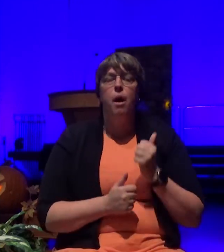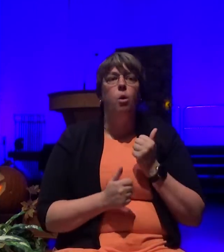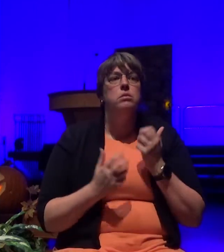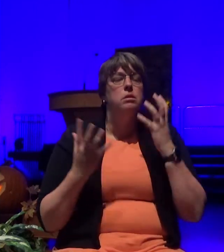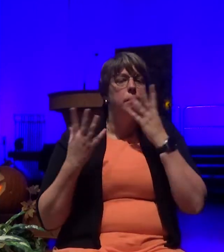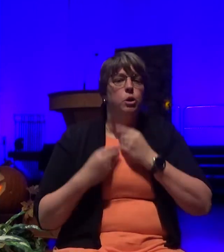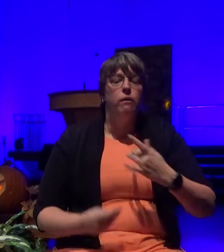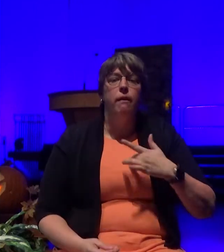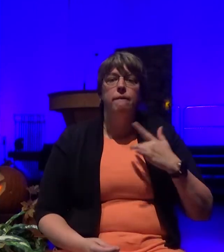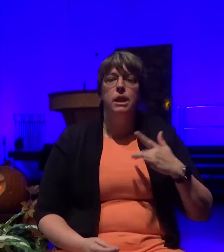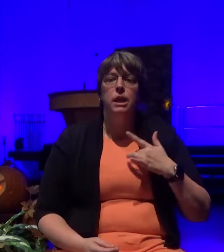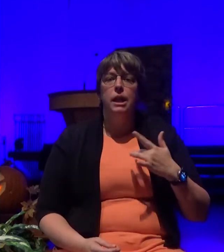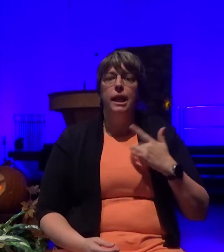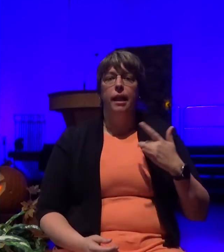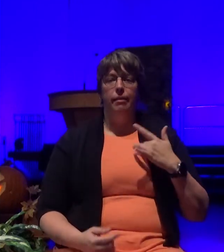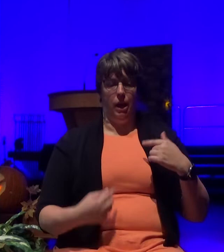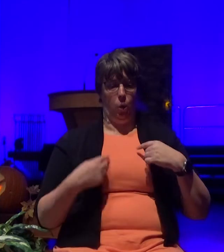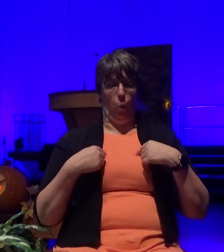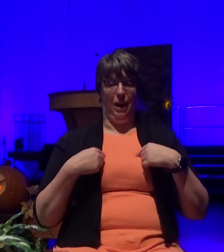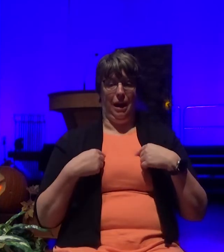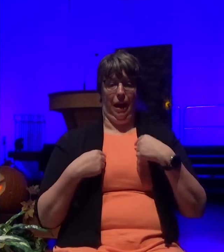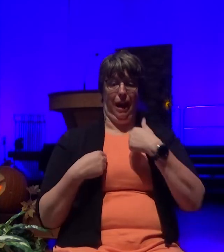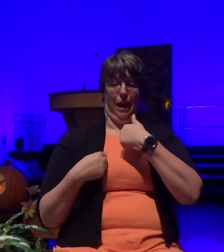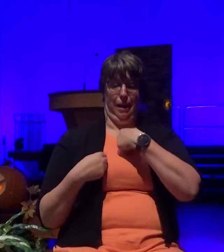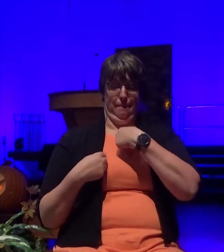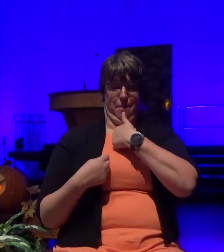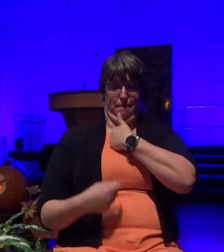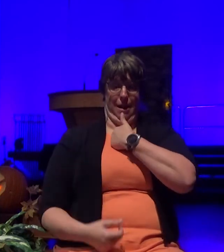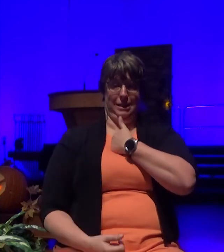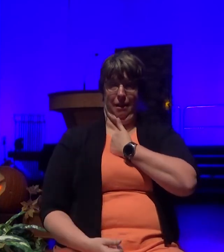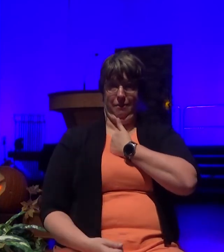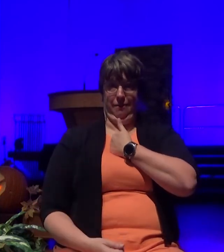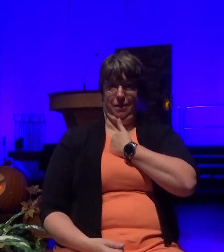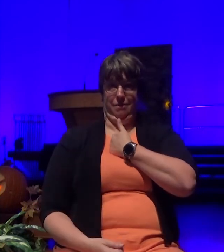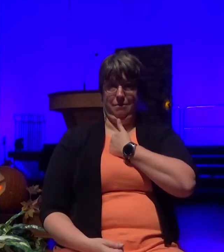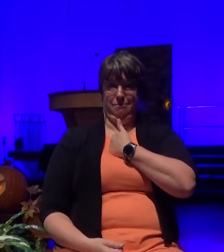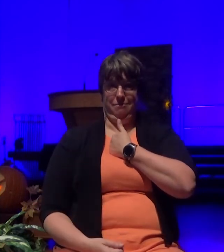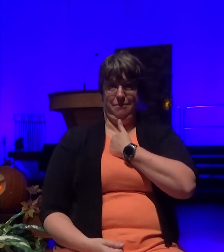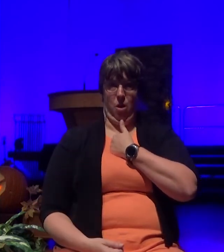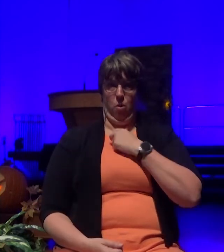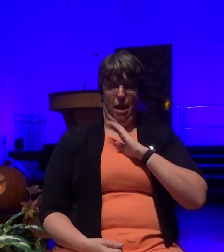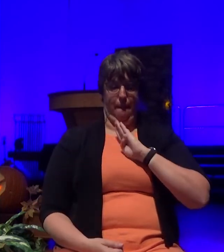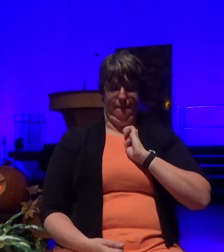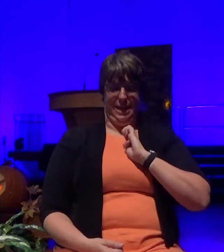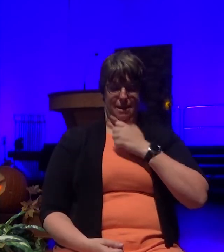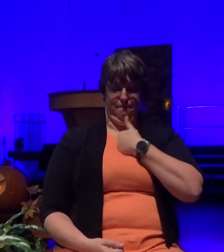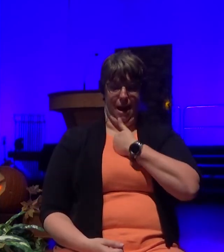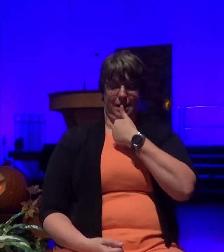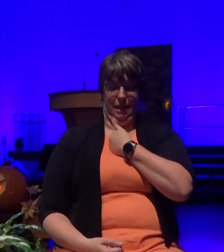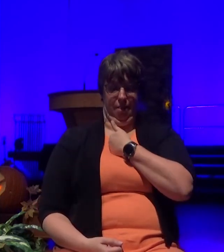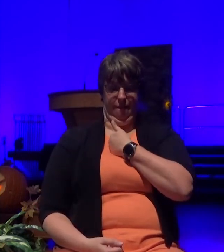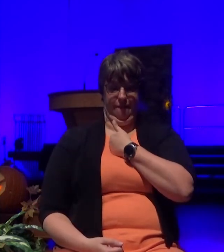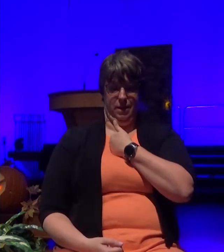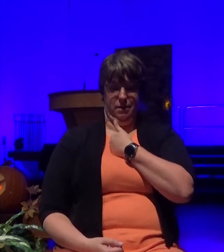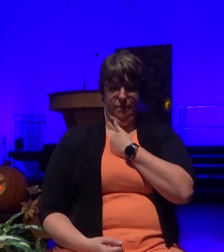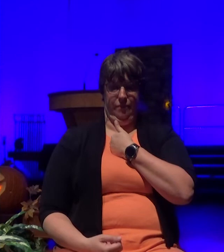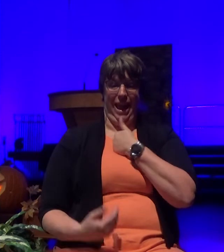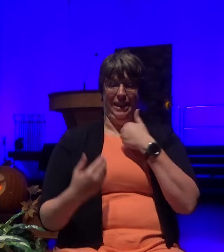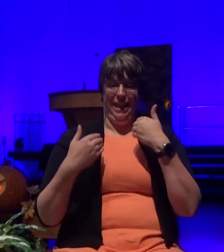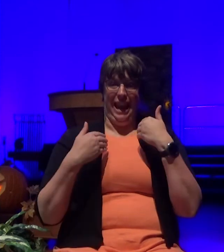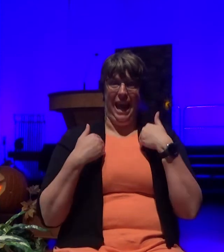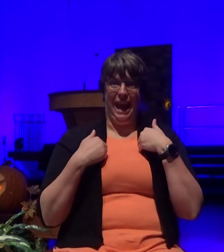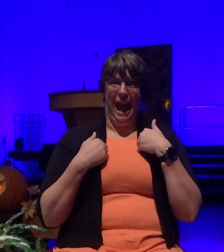To be my one self and my unique self and have people around